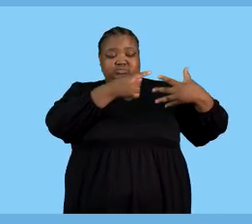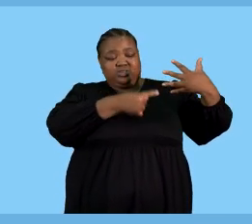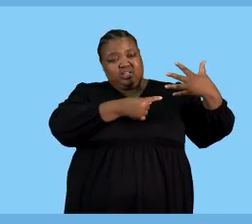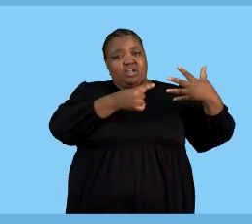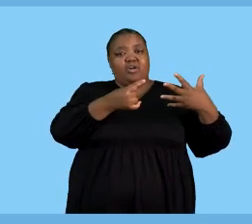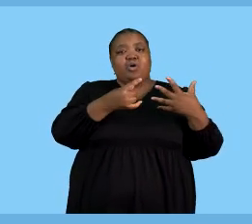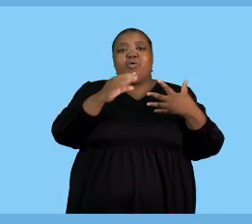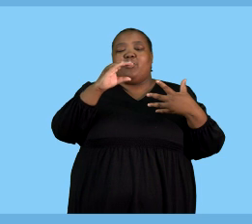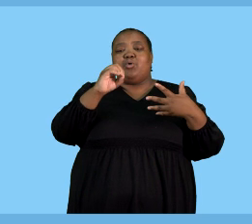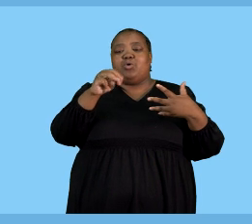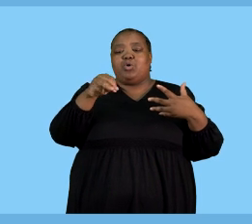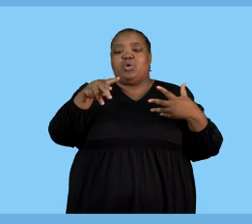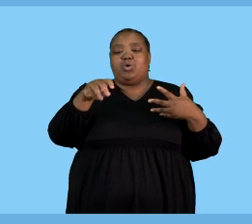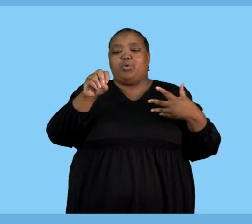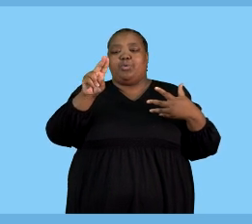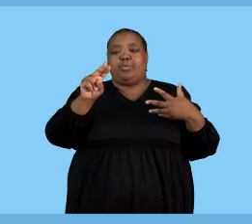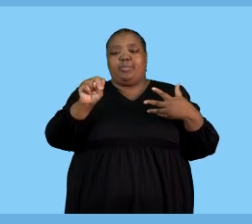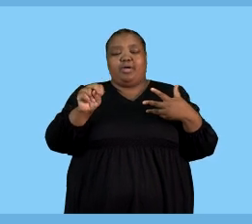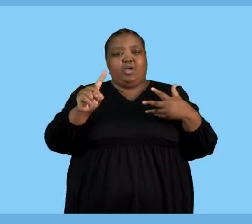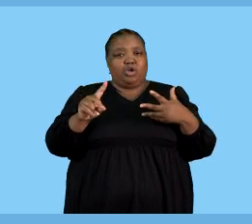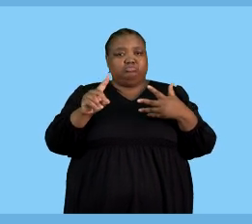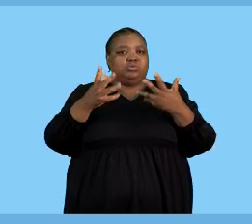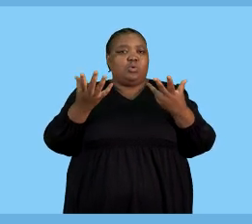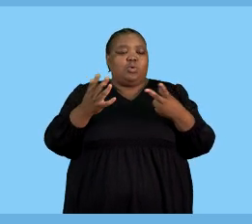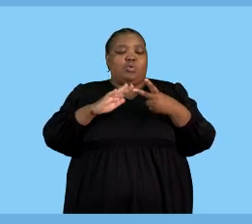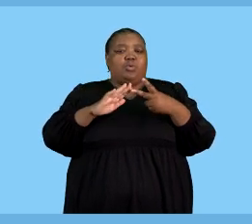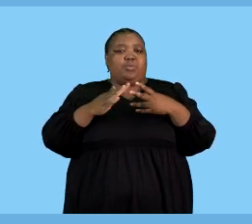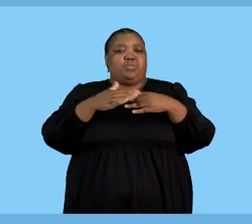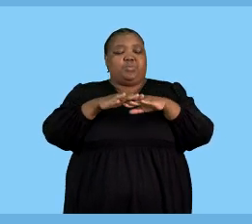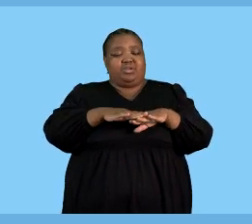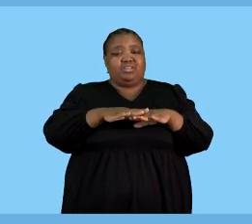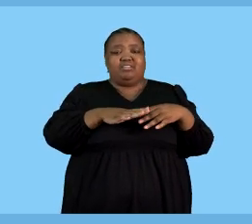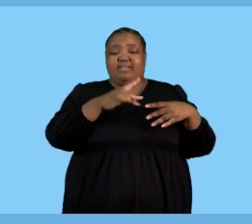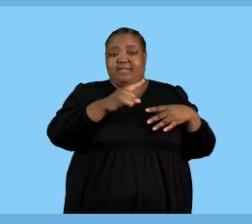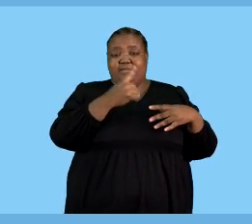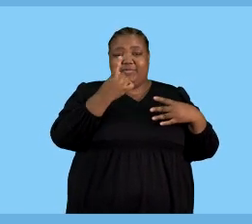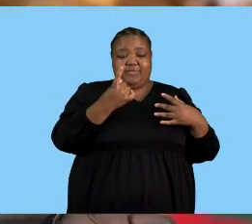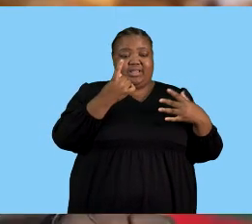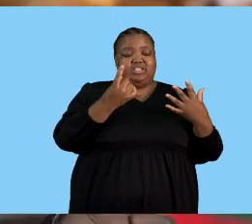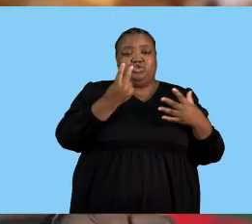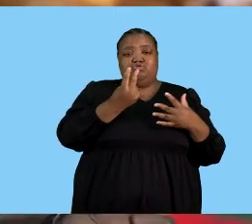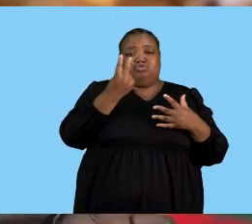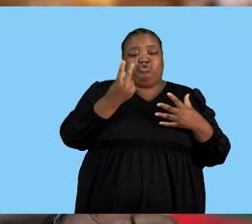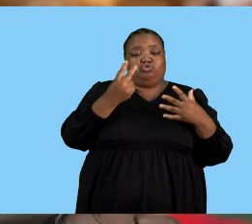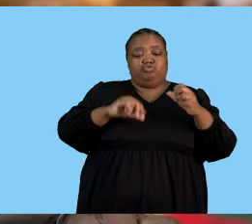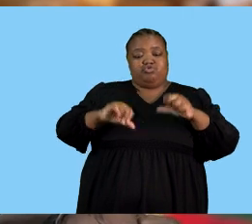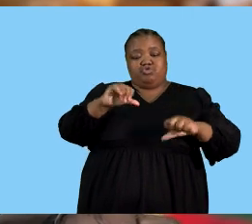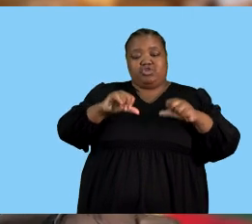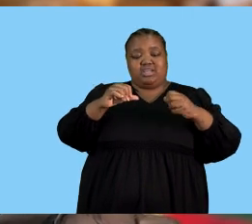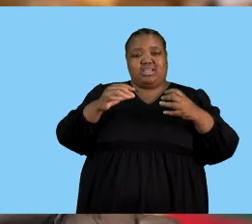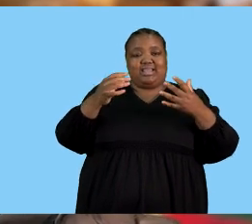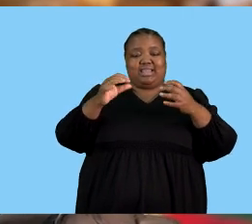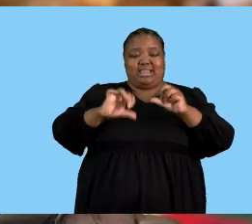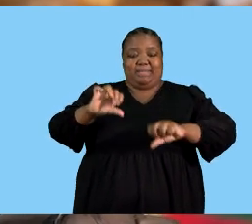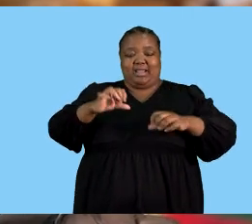are compounds or mixtures. So the first one, those are two different substances combined, chemically combined or chemically